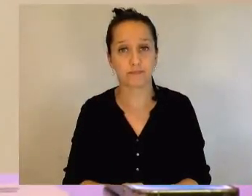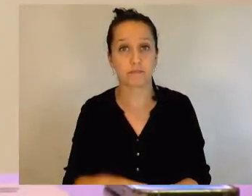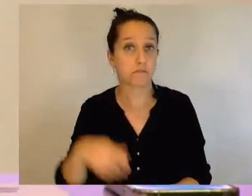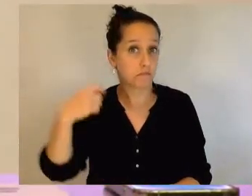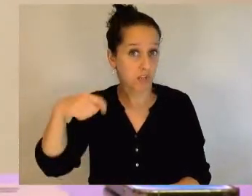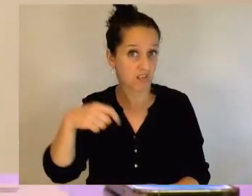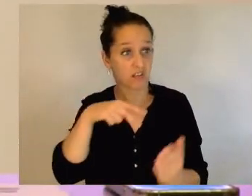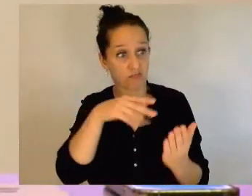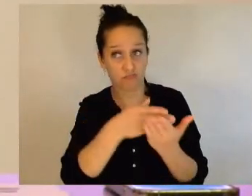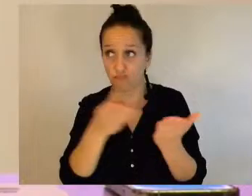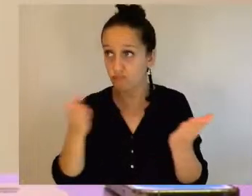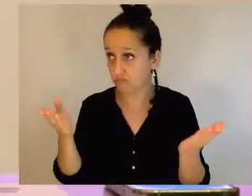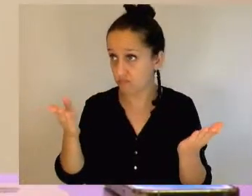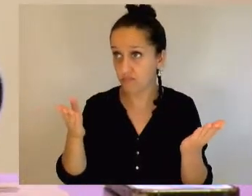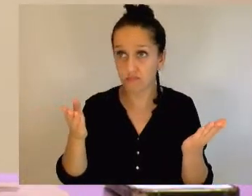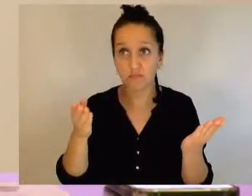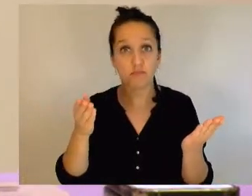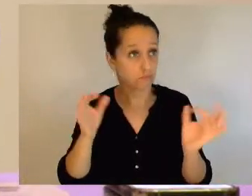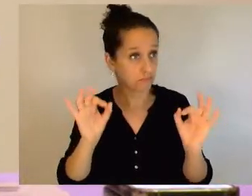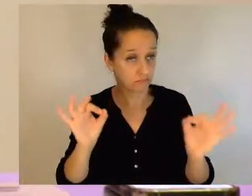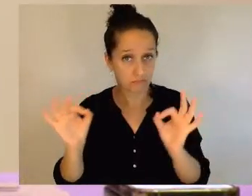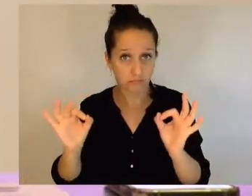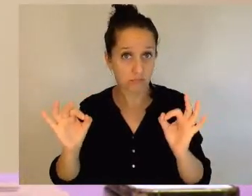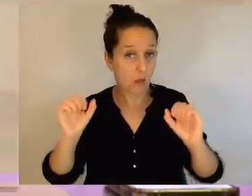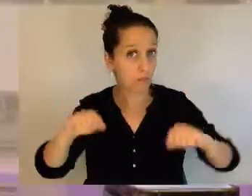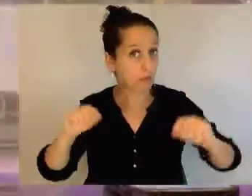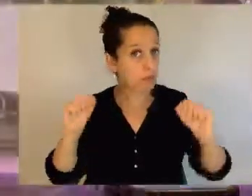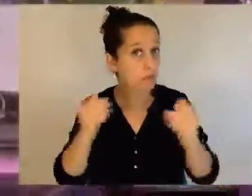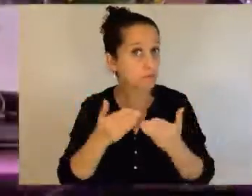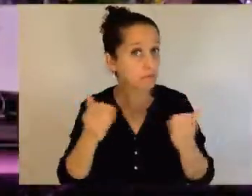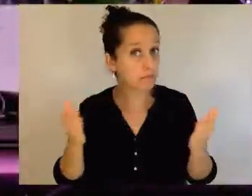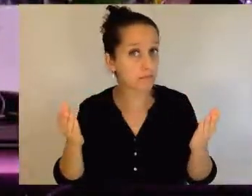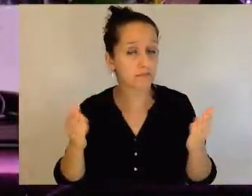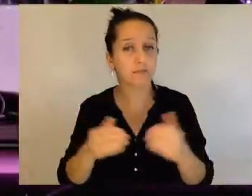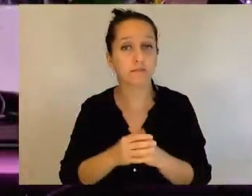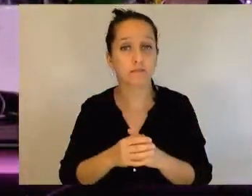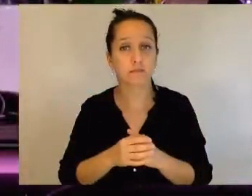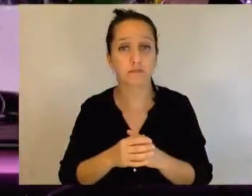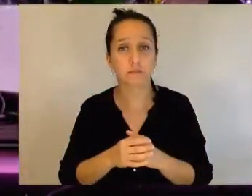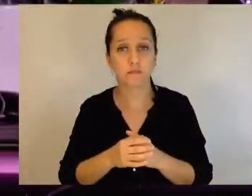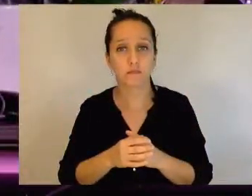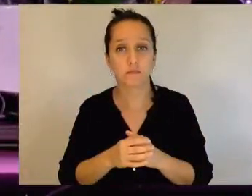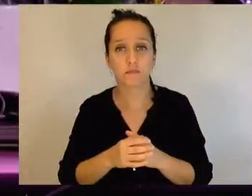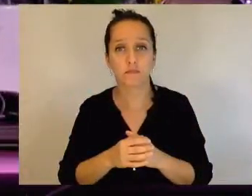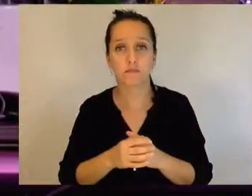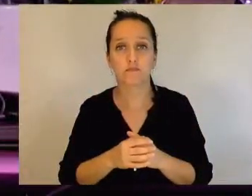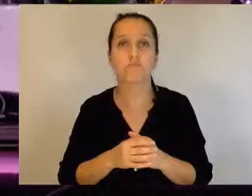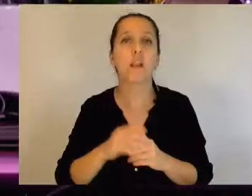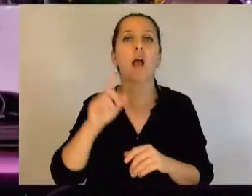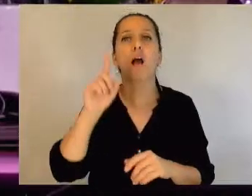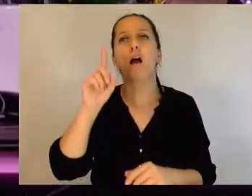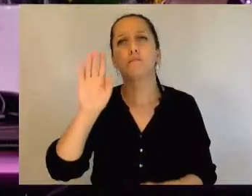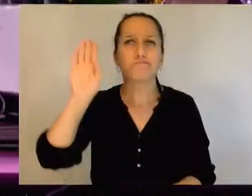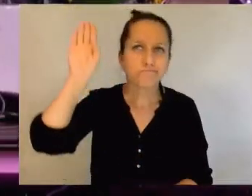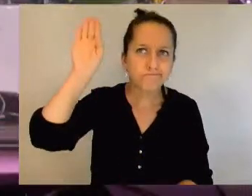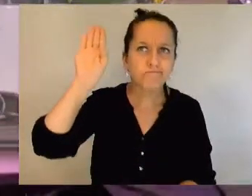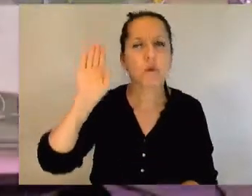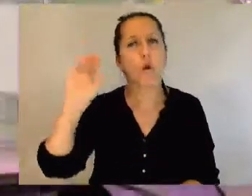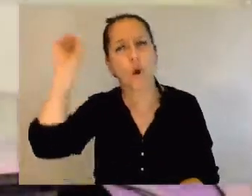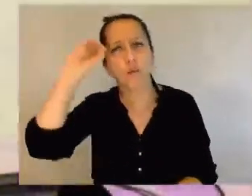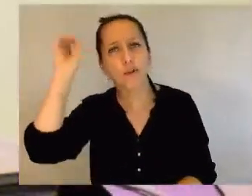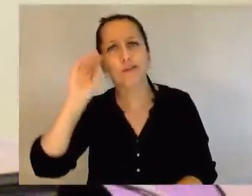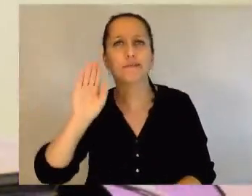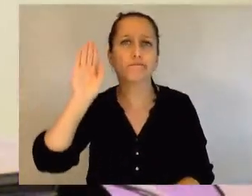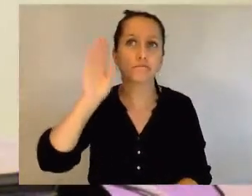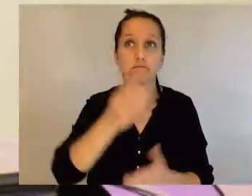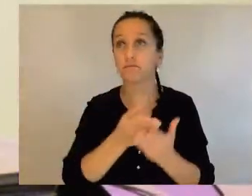1-4. So can we submit it to the approval of the delegates? Yes, we submit the resolution to your approval.